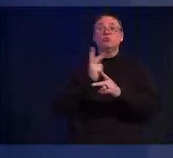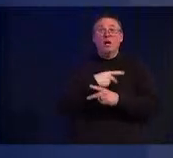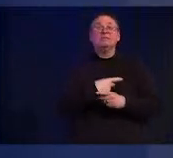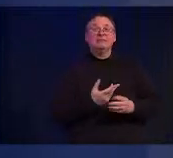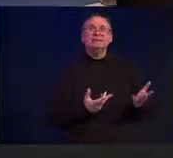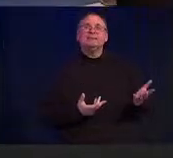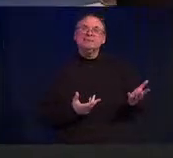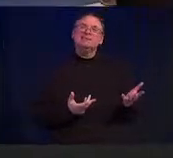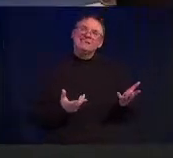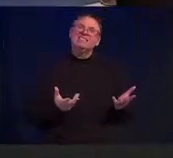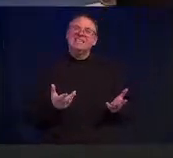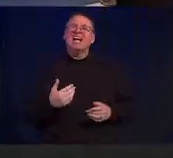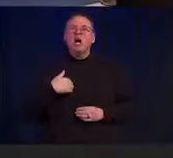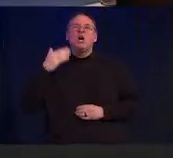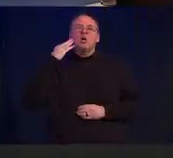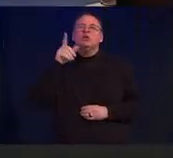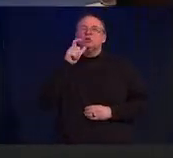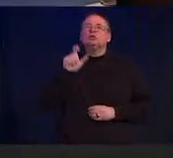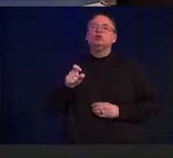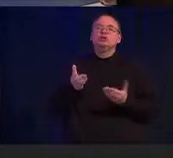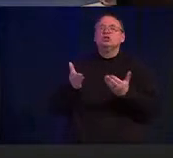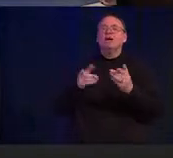governor.